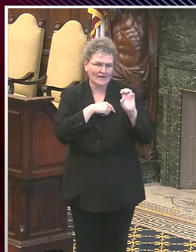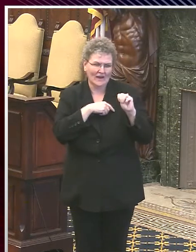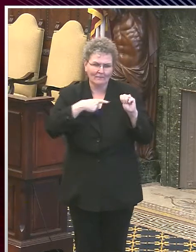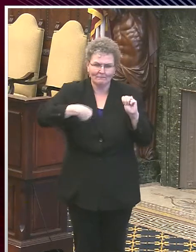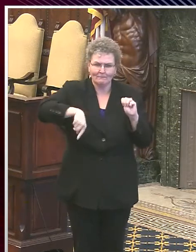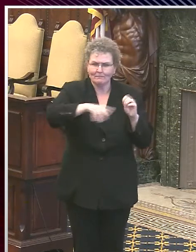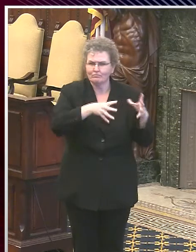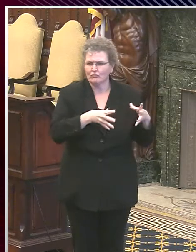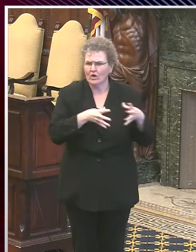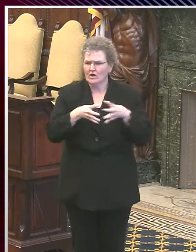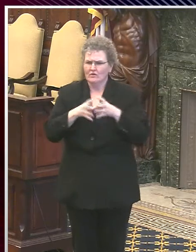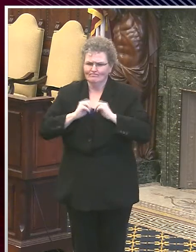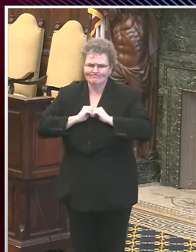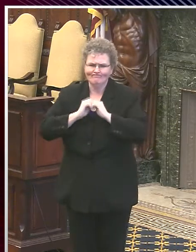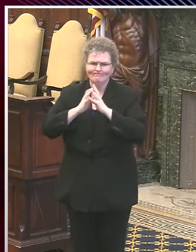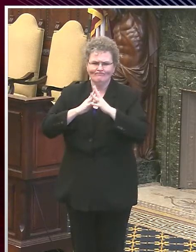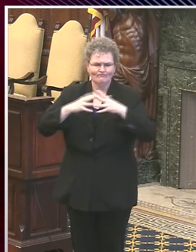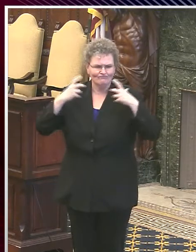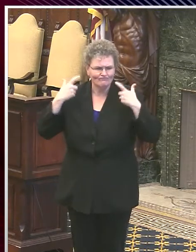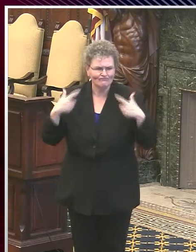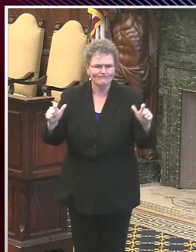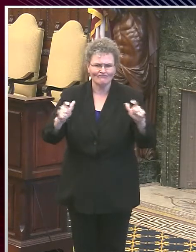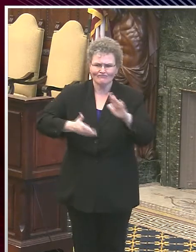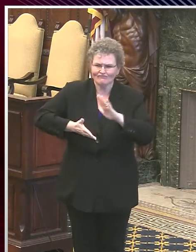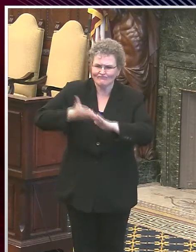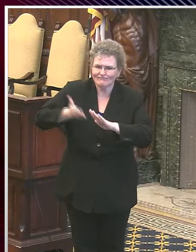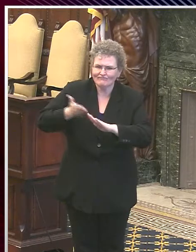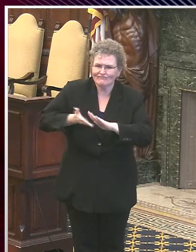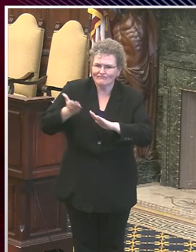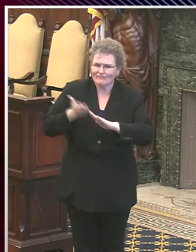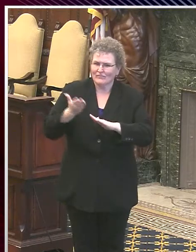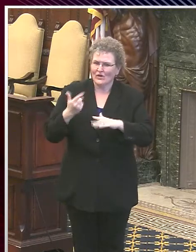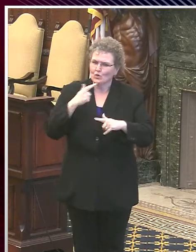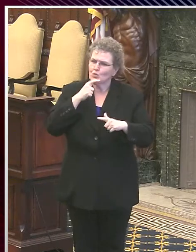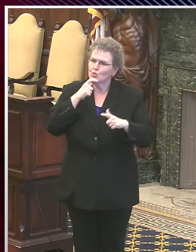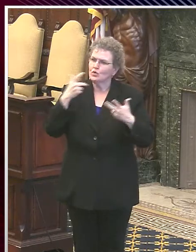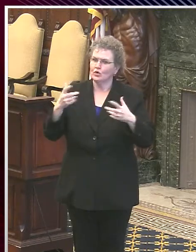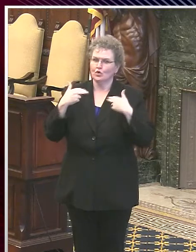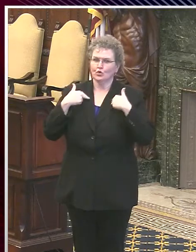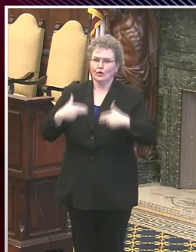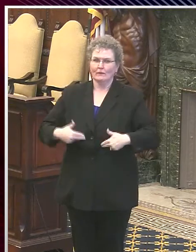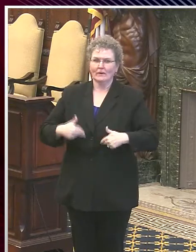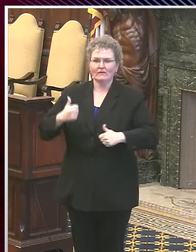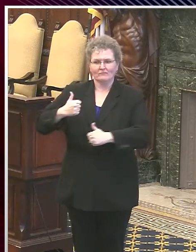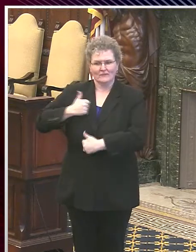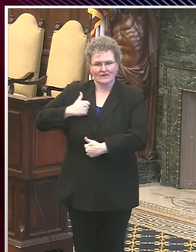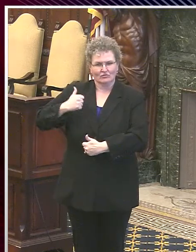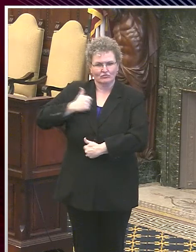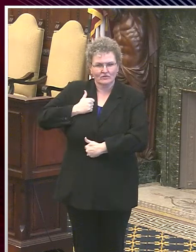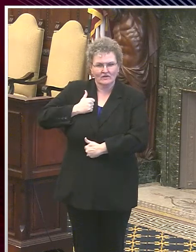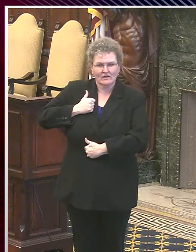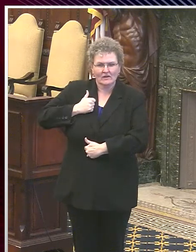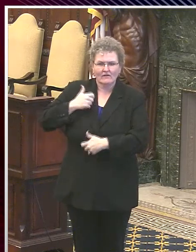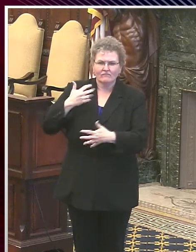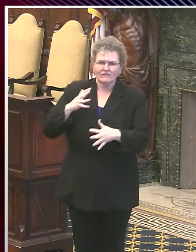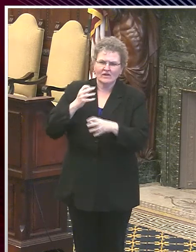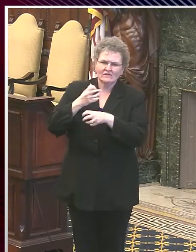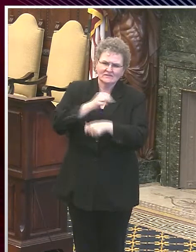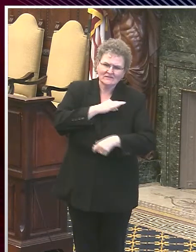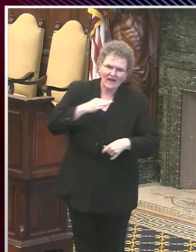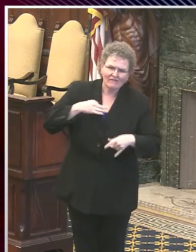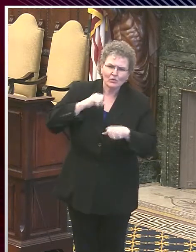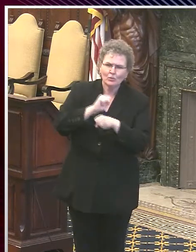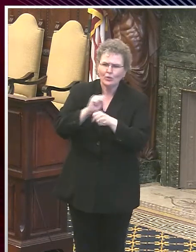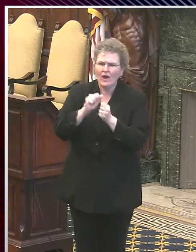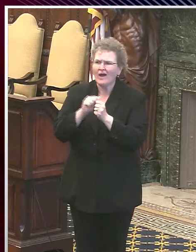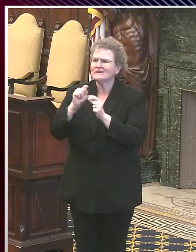this enormous operation. It is largely staffed by uniformed military personnel, which allows our staff to be freed up to work at other